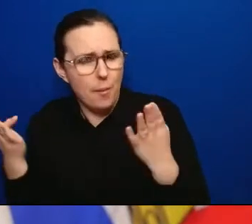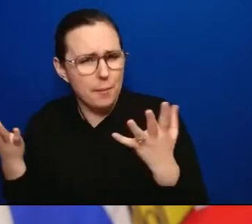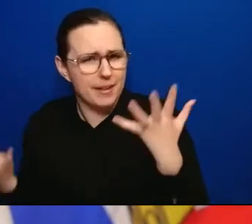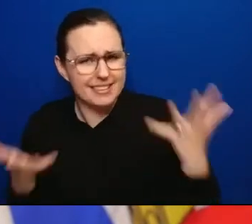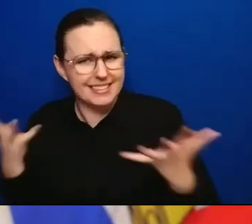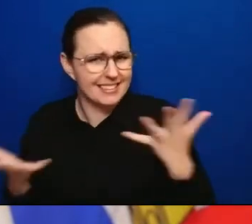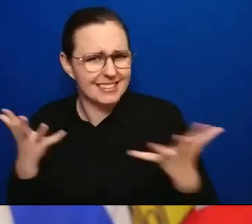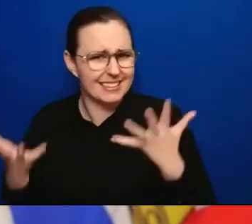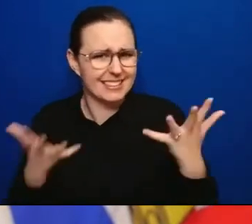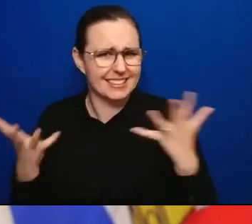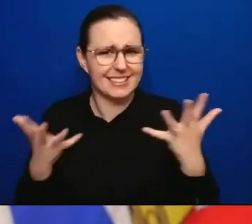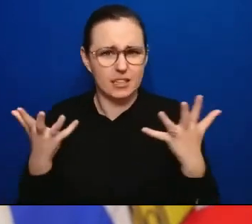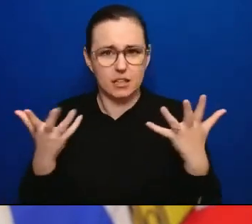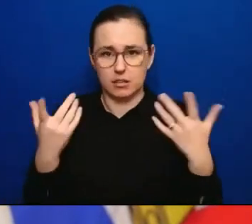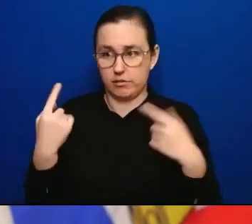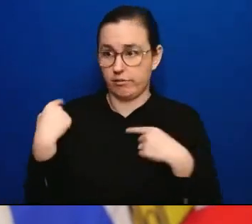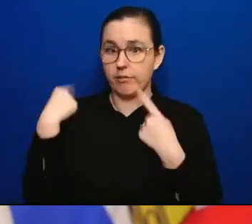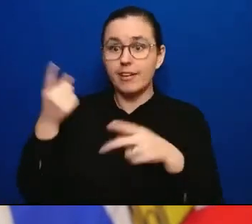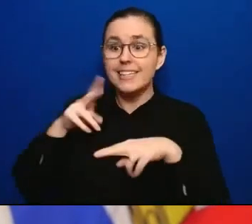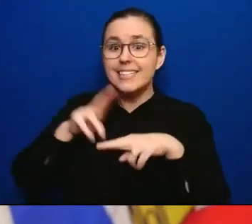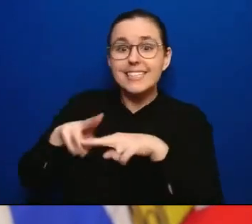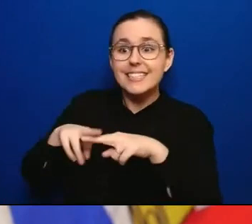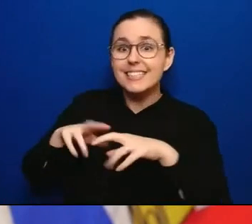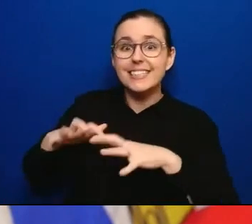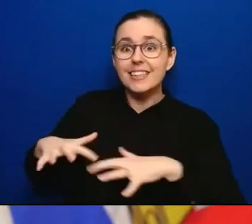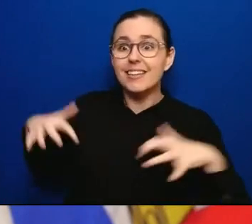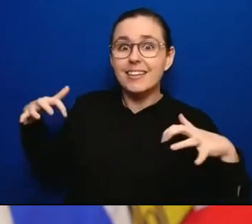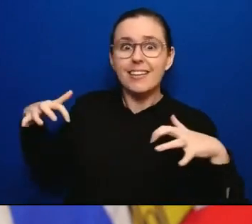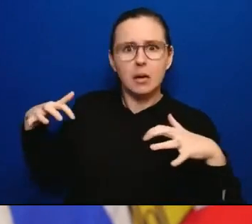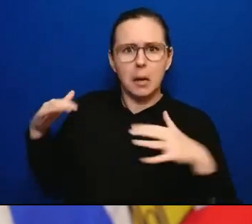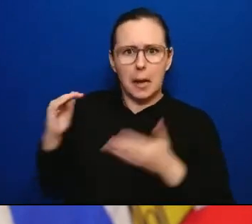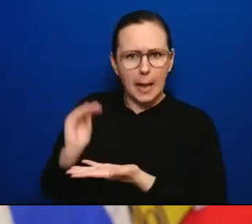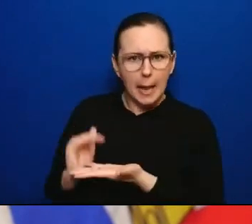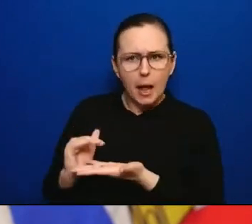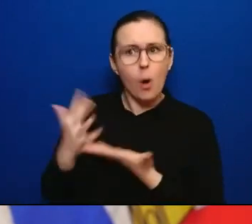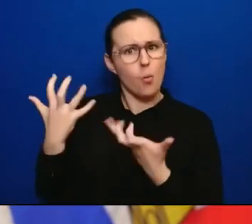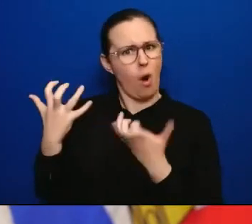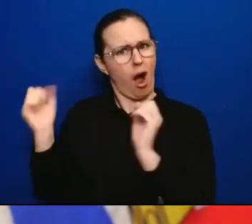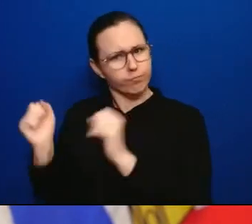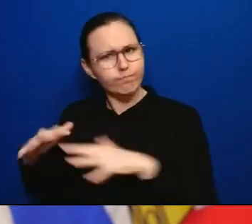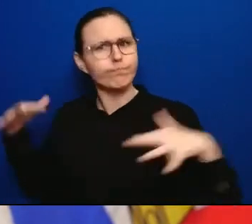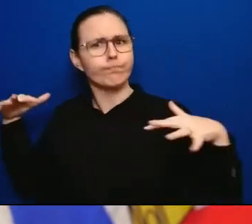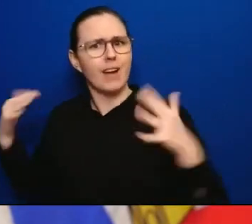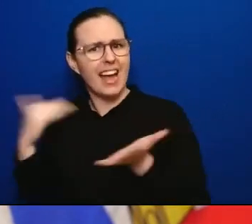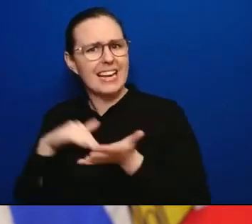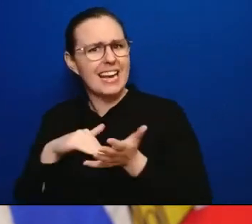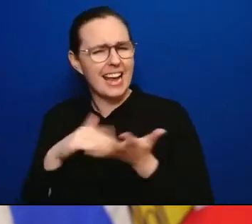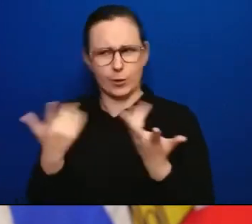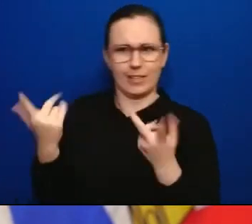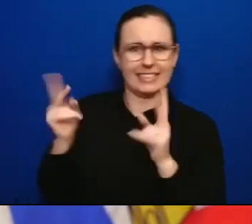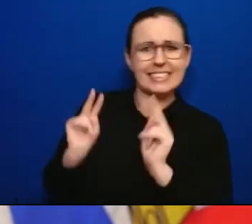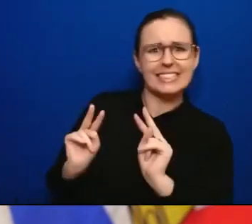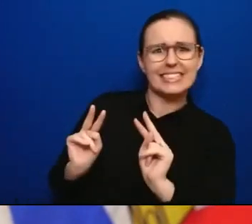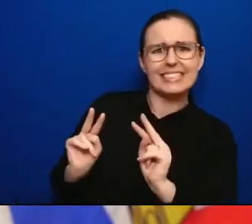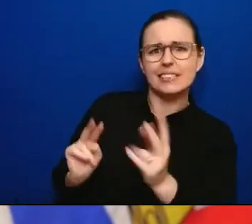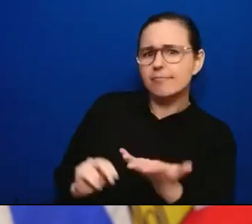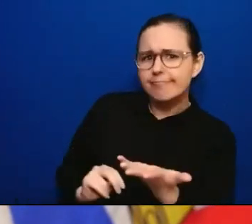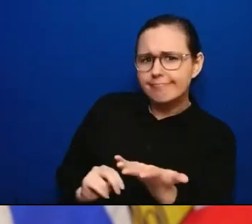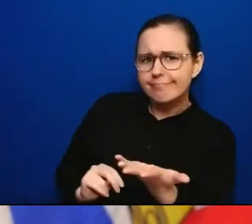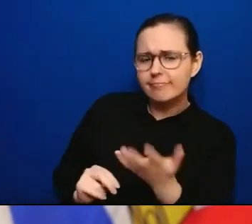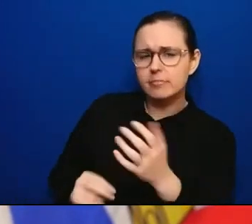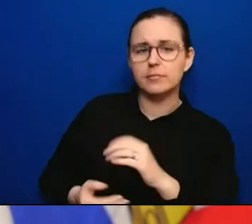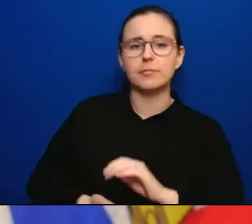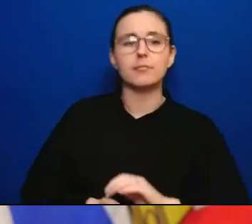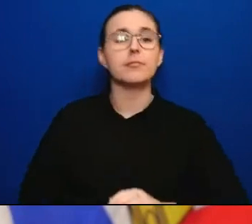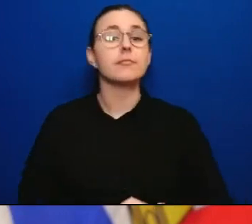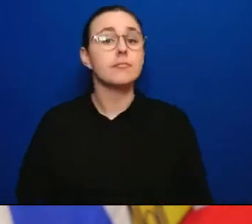resume and in this case, get back to 100% capacity, as some may be anticipating and others may not be anticipating? Yeah, so